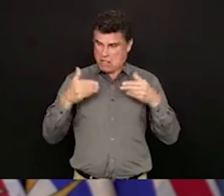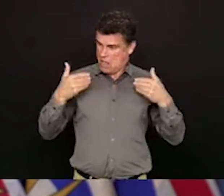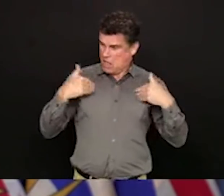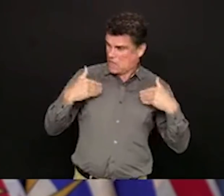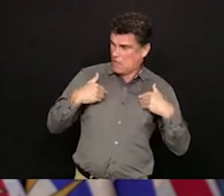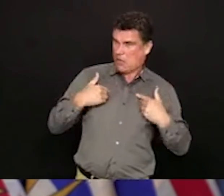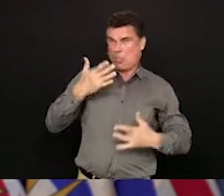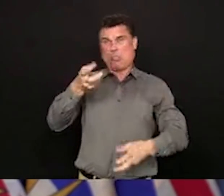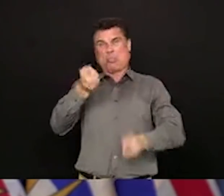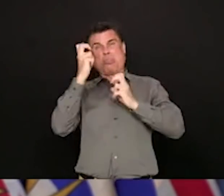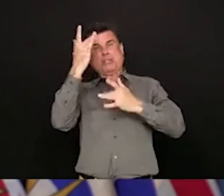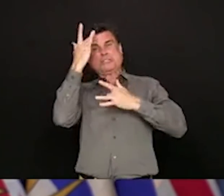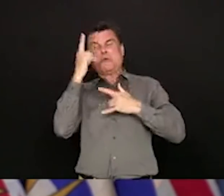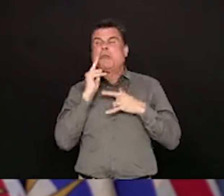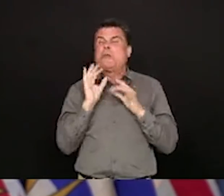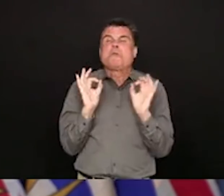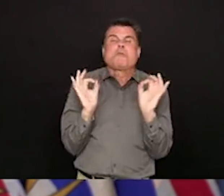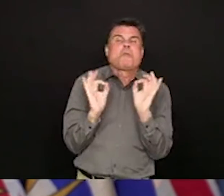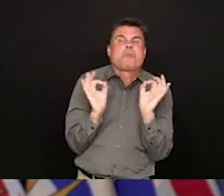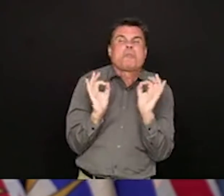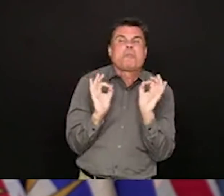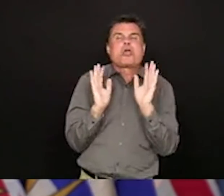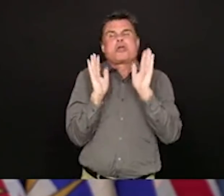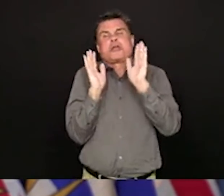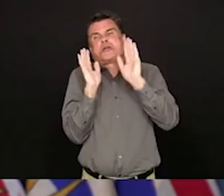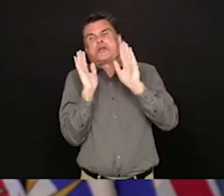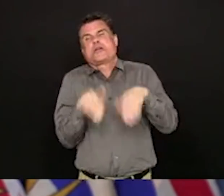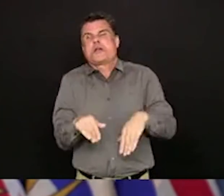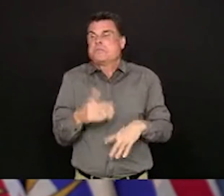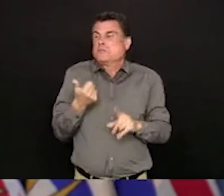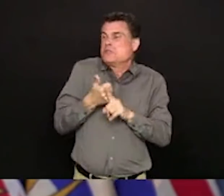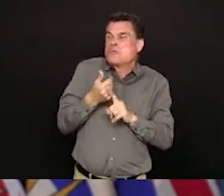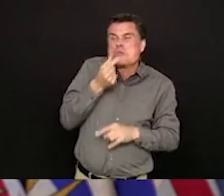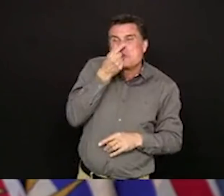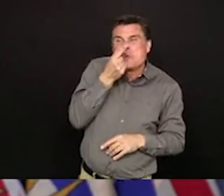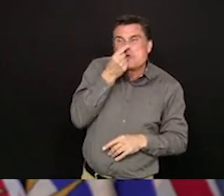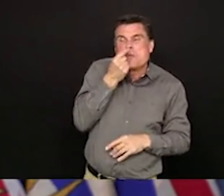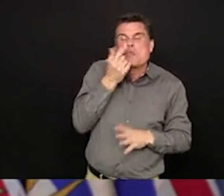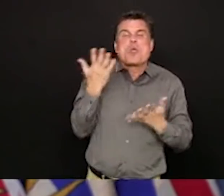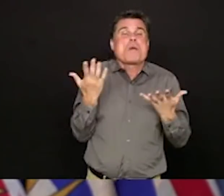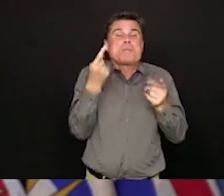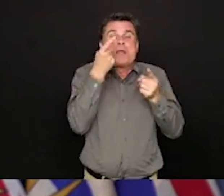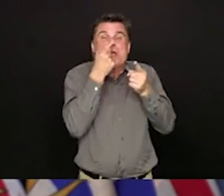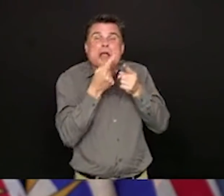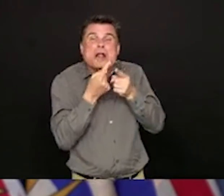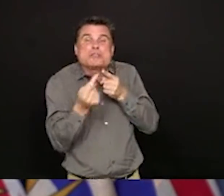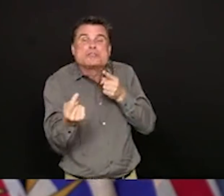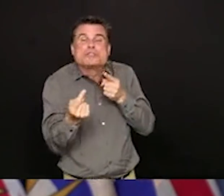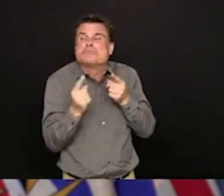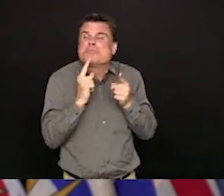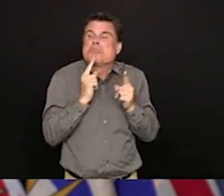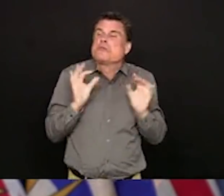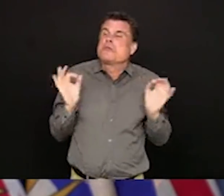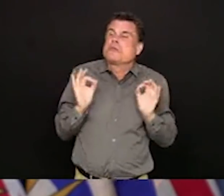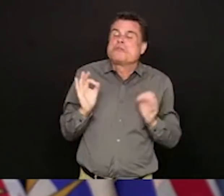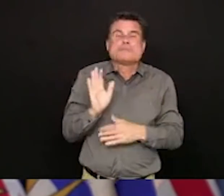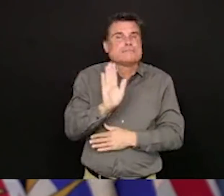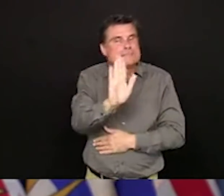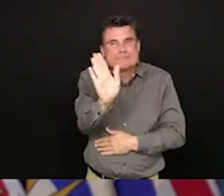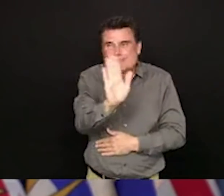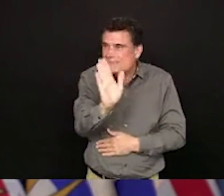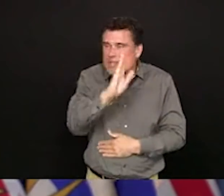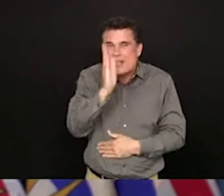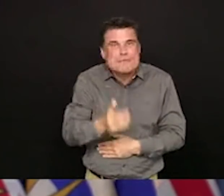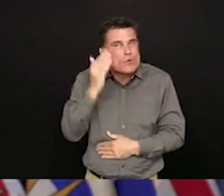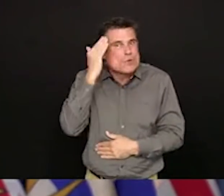at this time of year. It makes it really hard to tell if you have COVID-19, but you can still transmit it